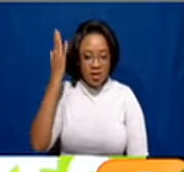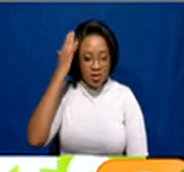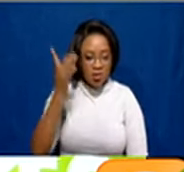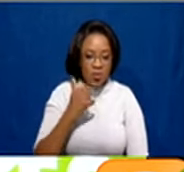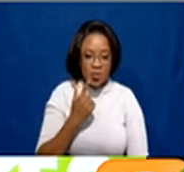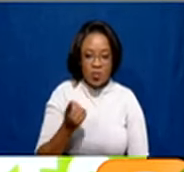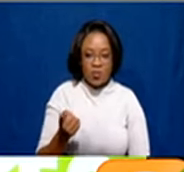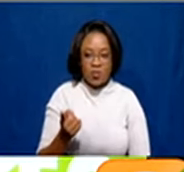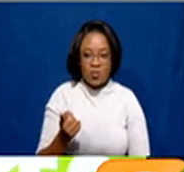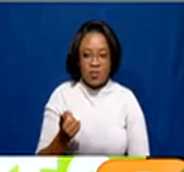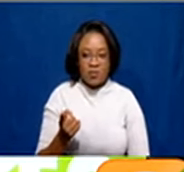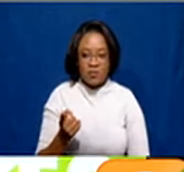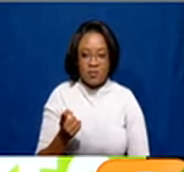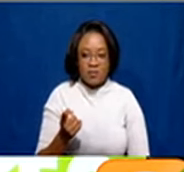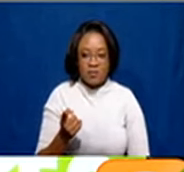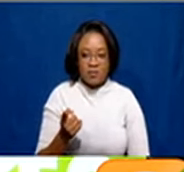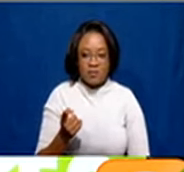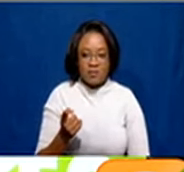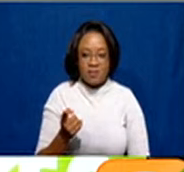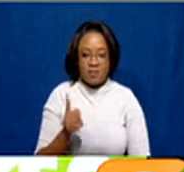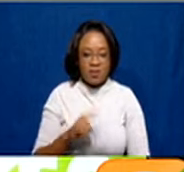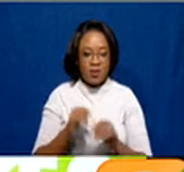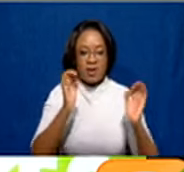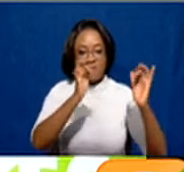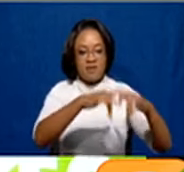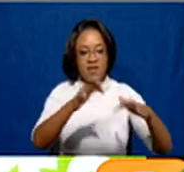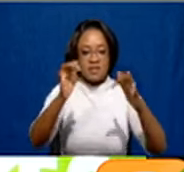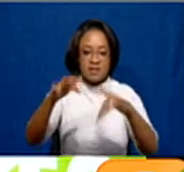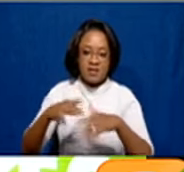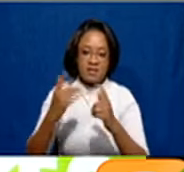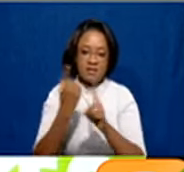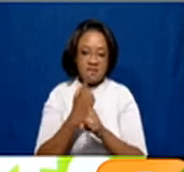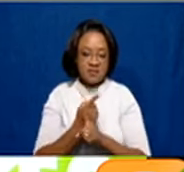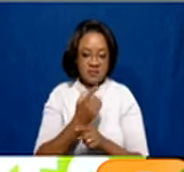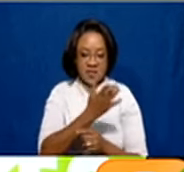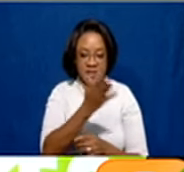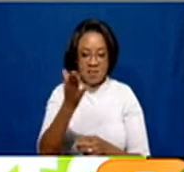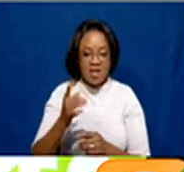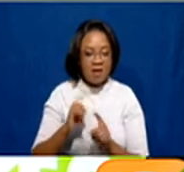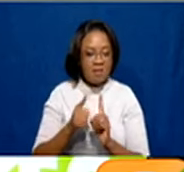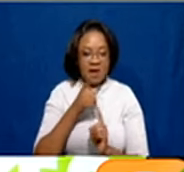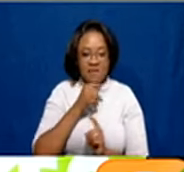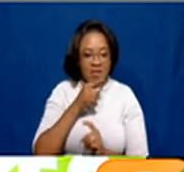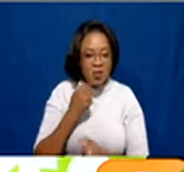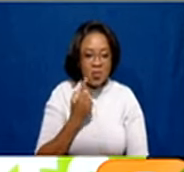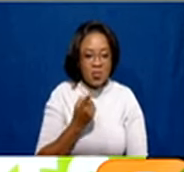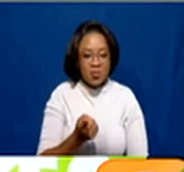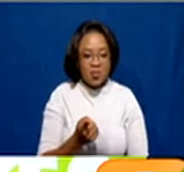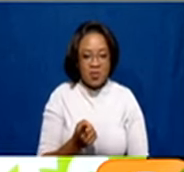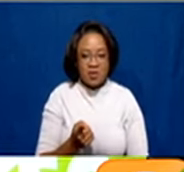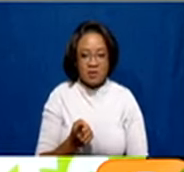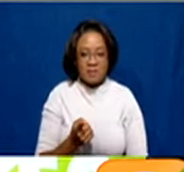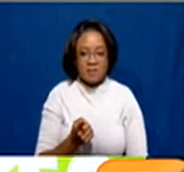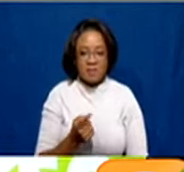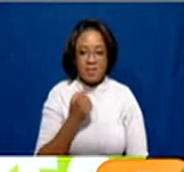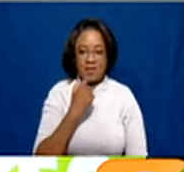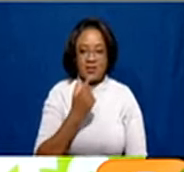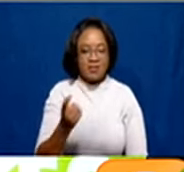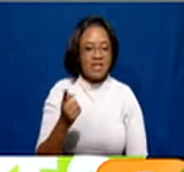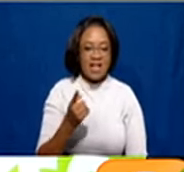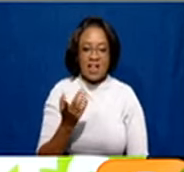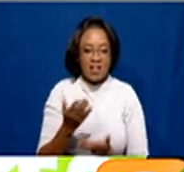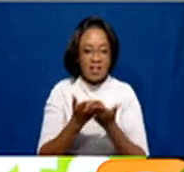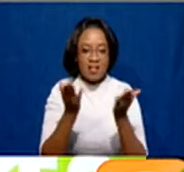headlines, when he's doing an event somewhere or abroad. But who is your father to you? And what do you want to tell Kenyans?